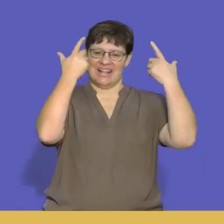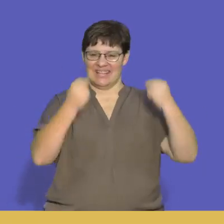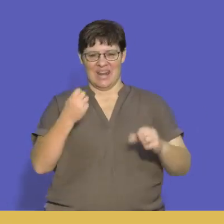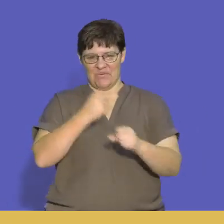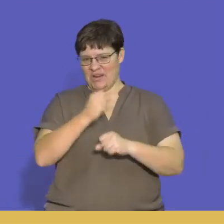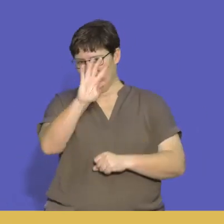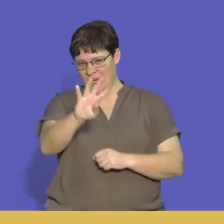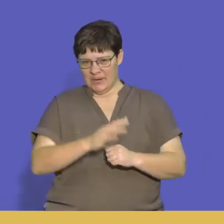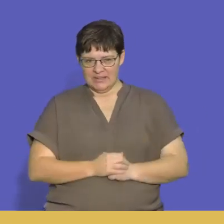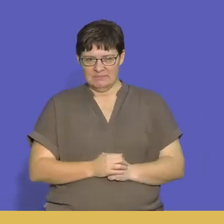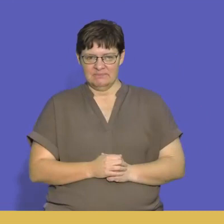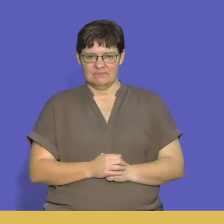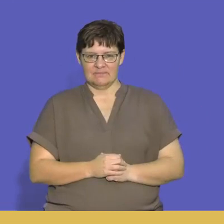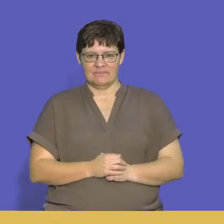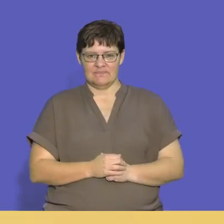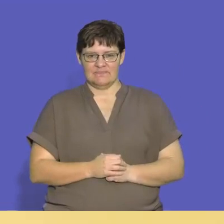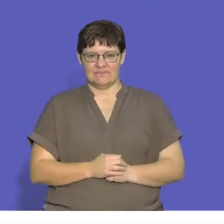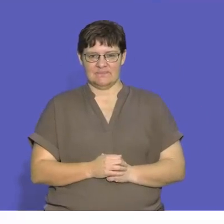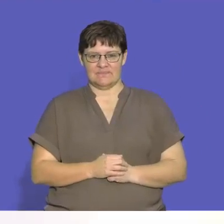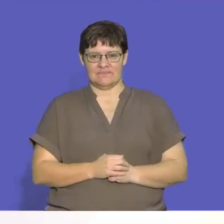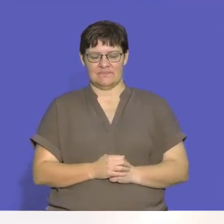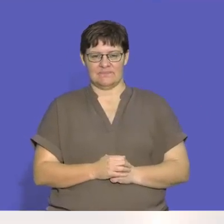Well done, Grade 4.